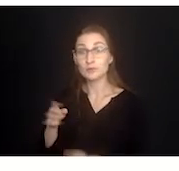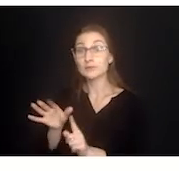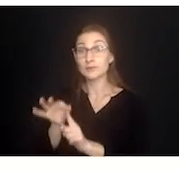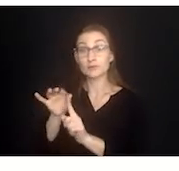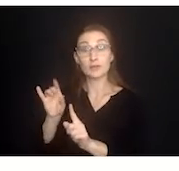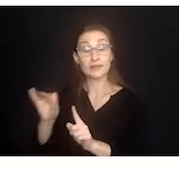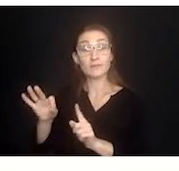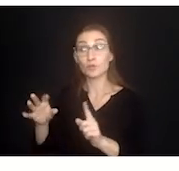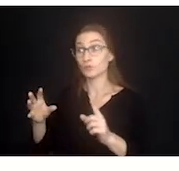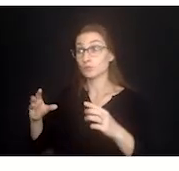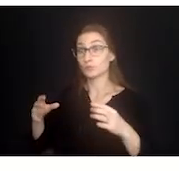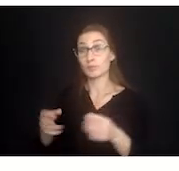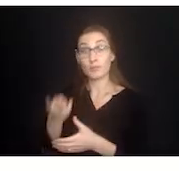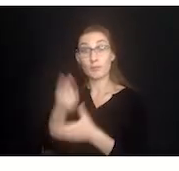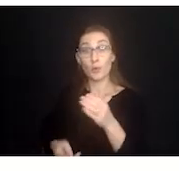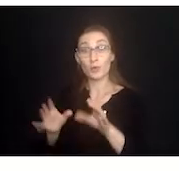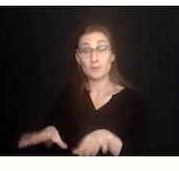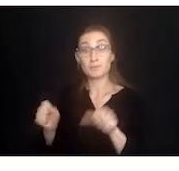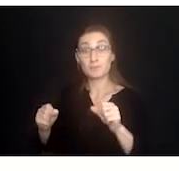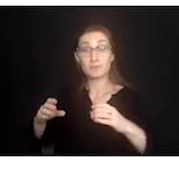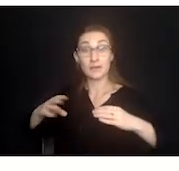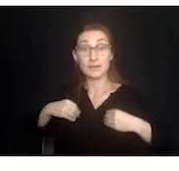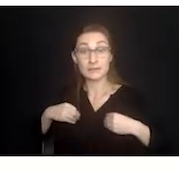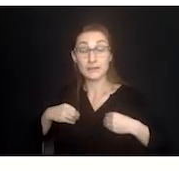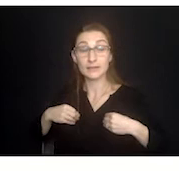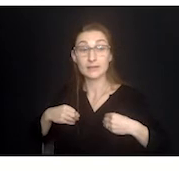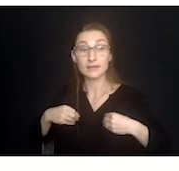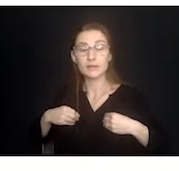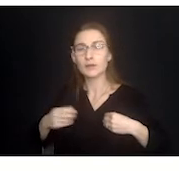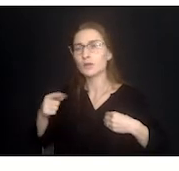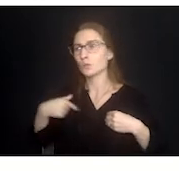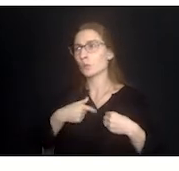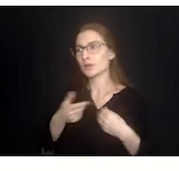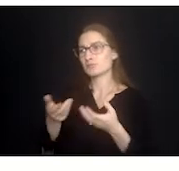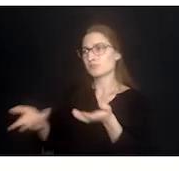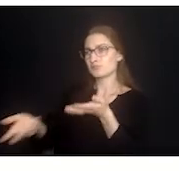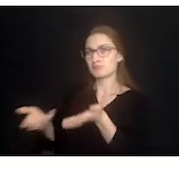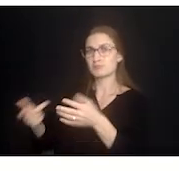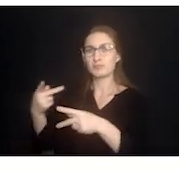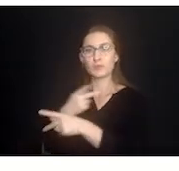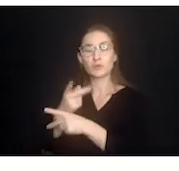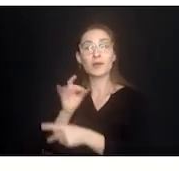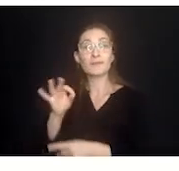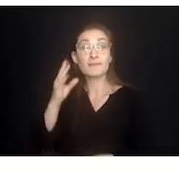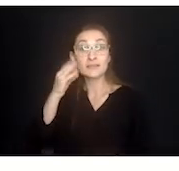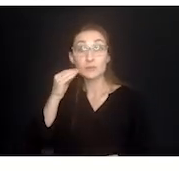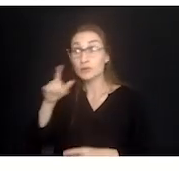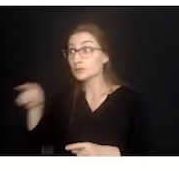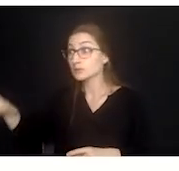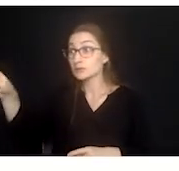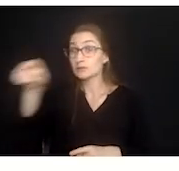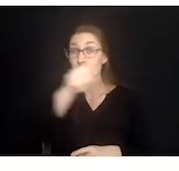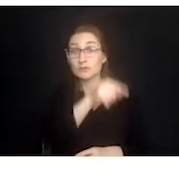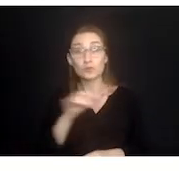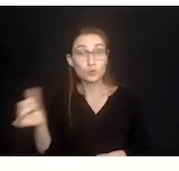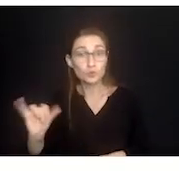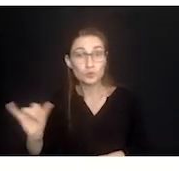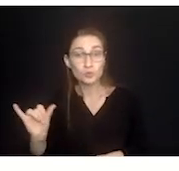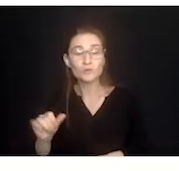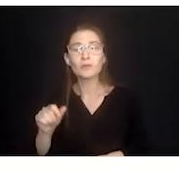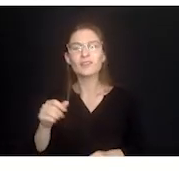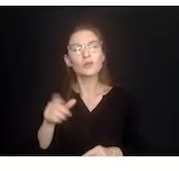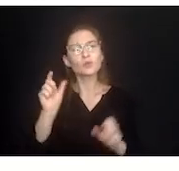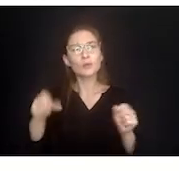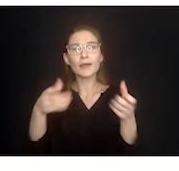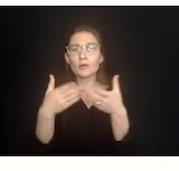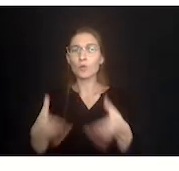members, especially if you shared custody like we do. Check with other family members and the school to see if trends are taking place anywhere else.